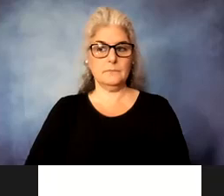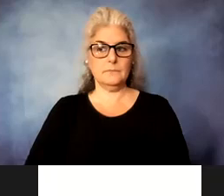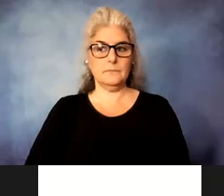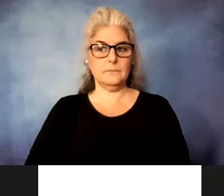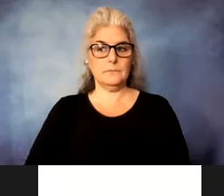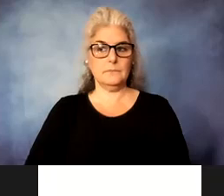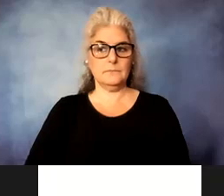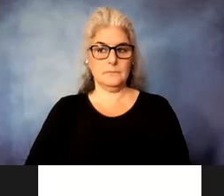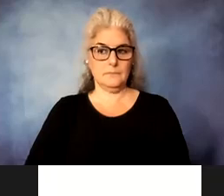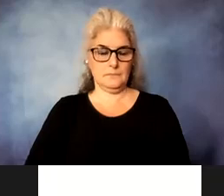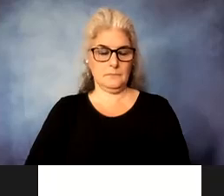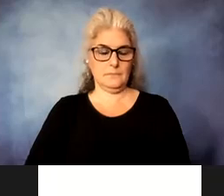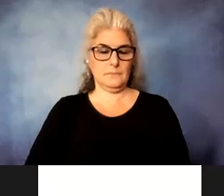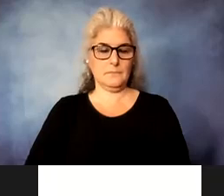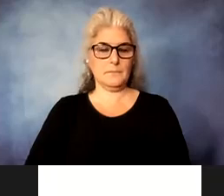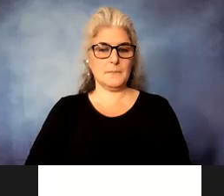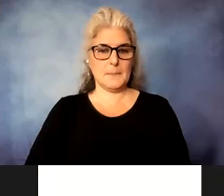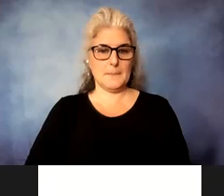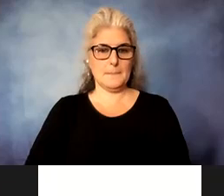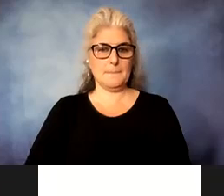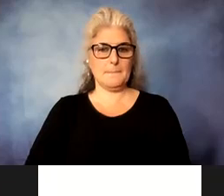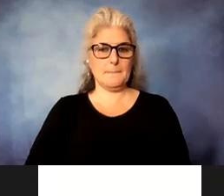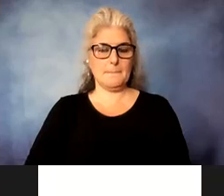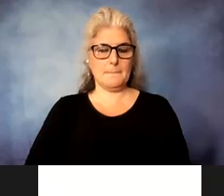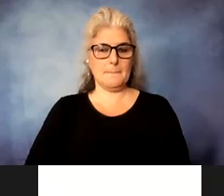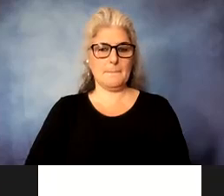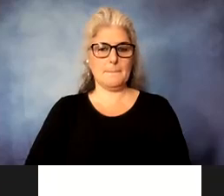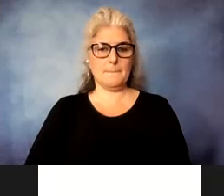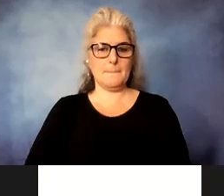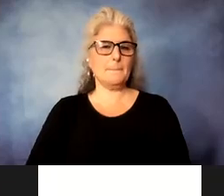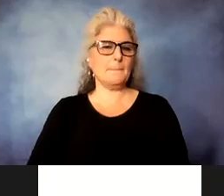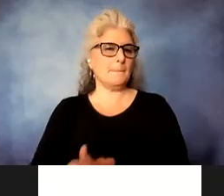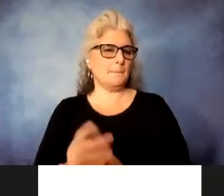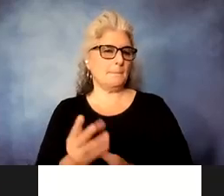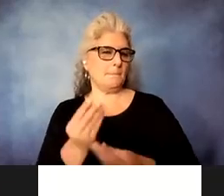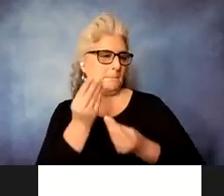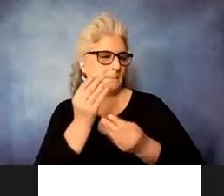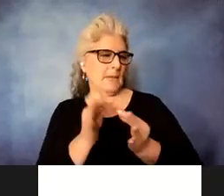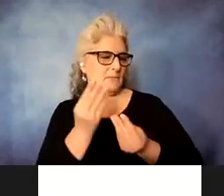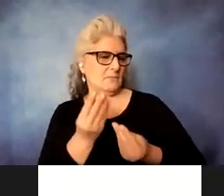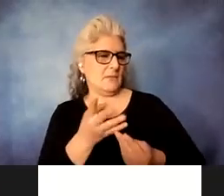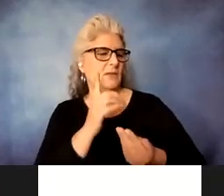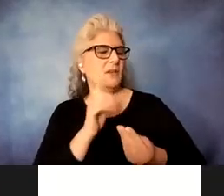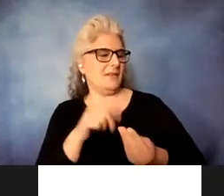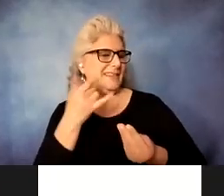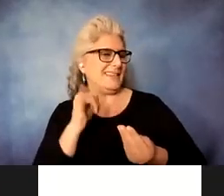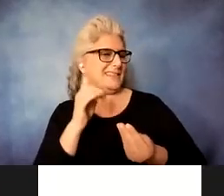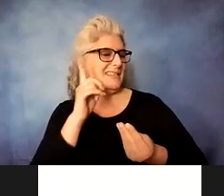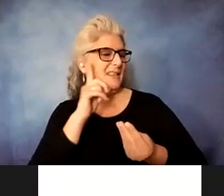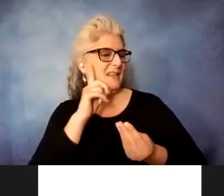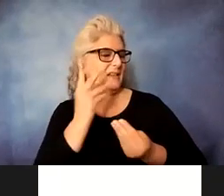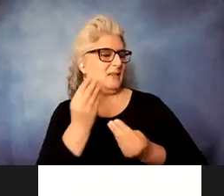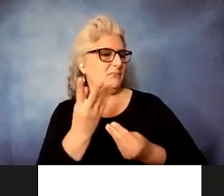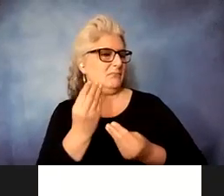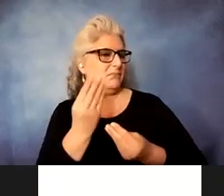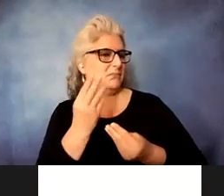pause the audio. Tapping the round button again will resume the audio. The top diamond key will turn the display screen on or off for